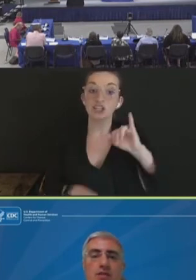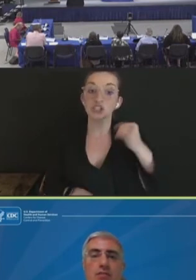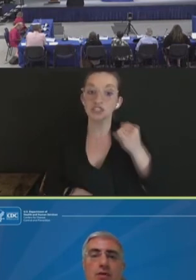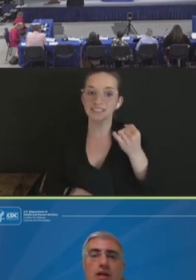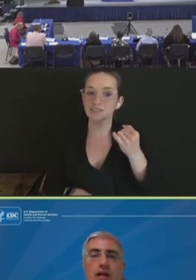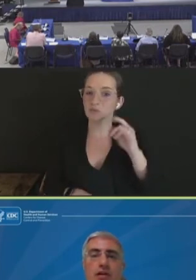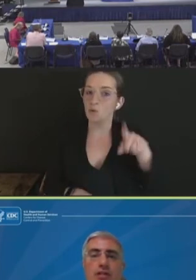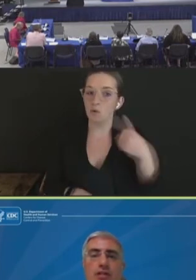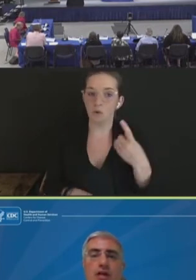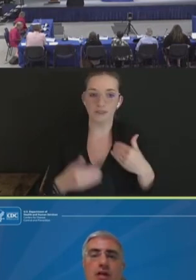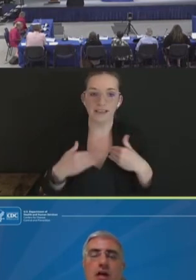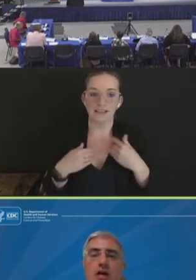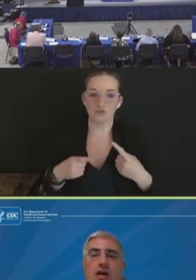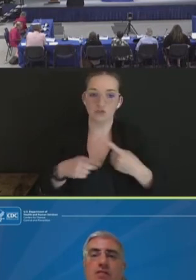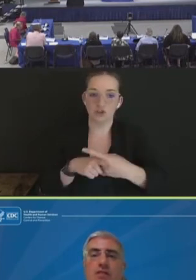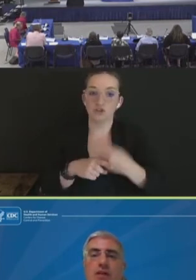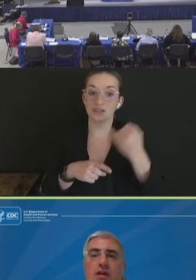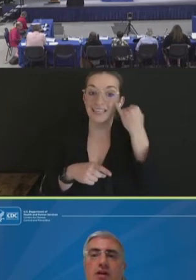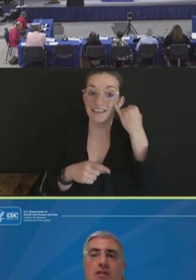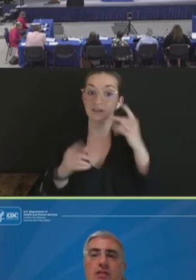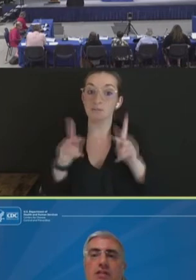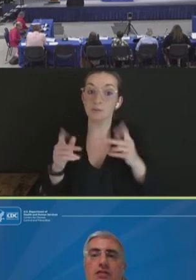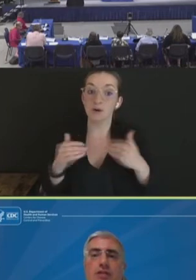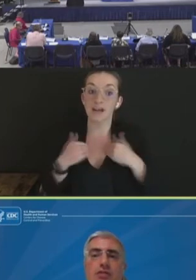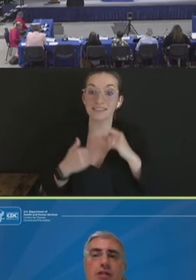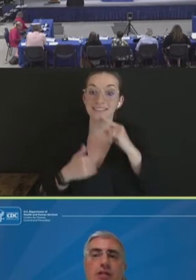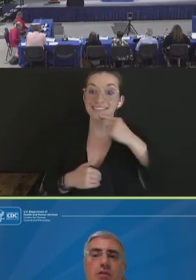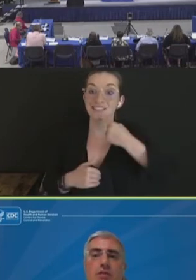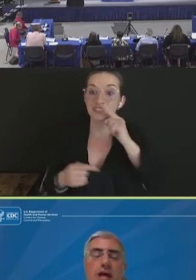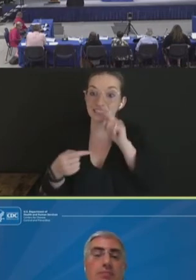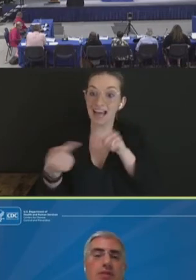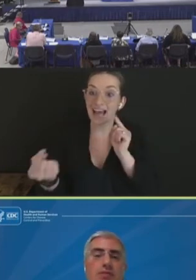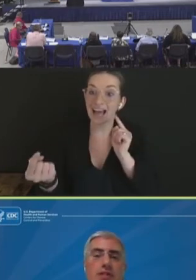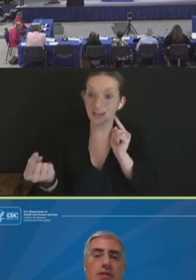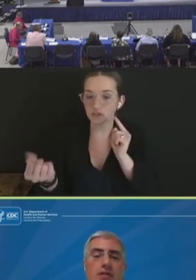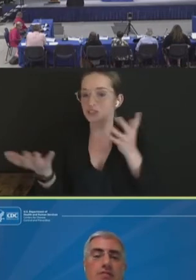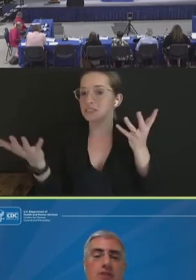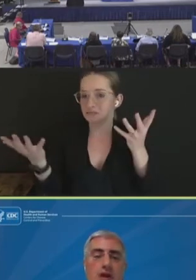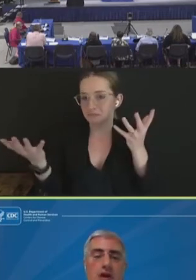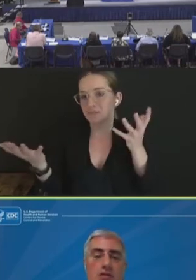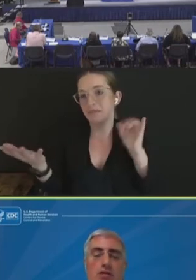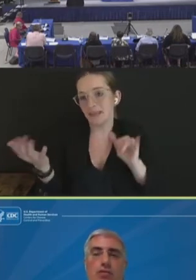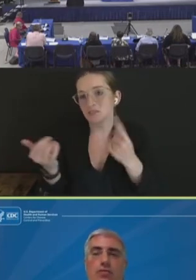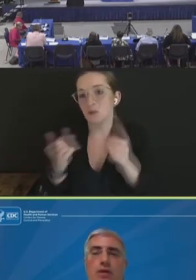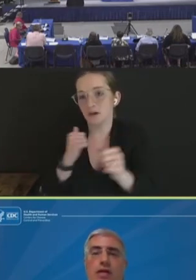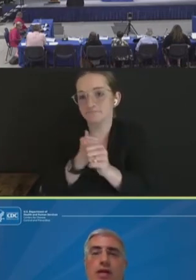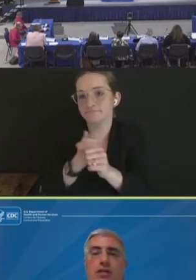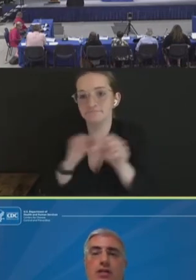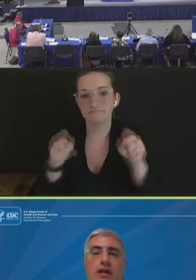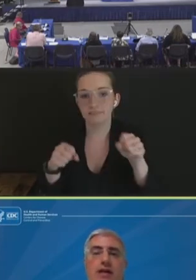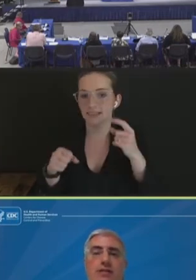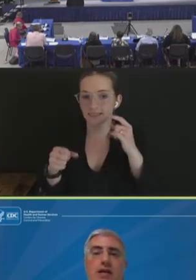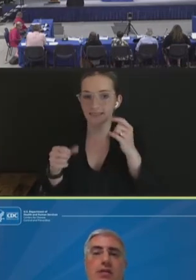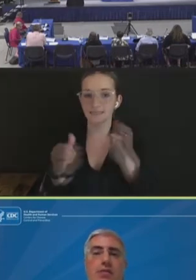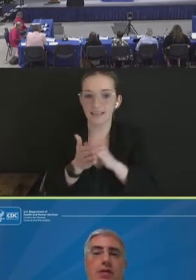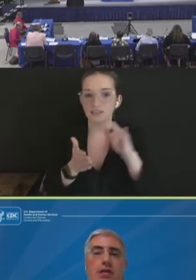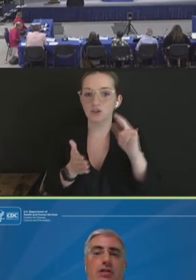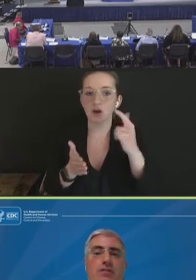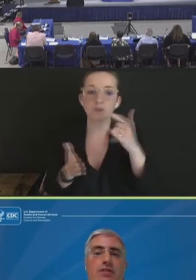vaccine component allergies, given the decreased risk or absent risk of uncontrolled replication as